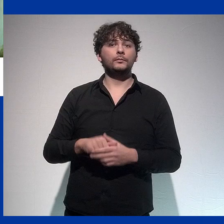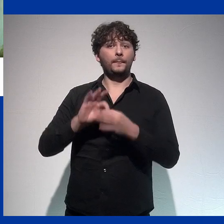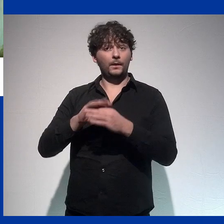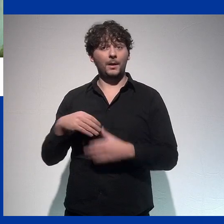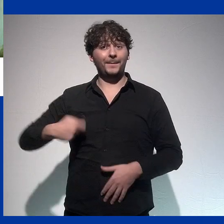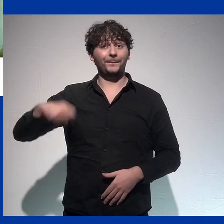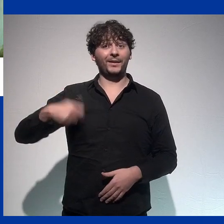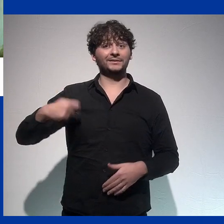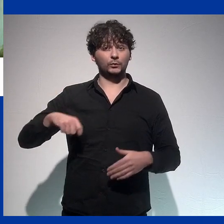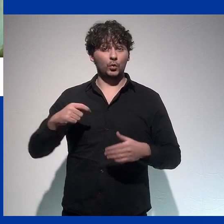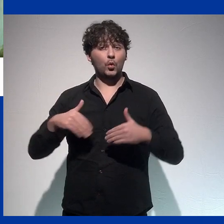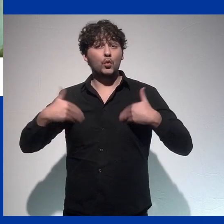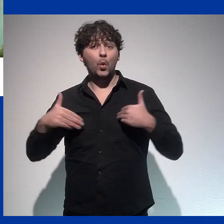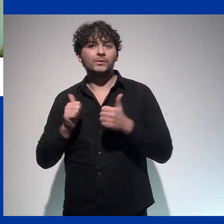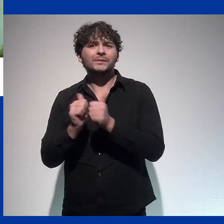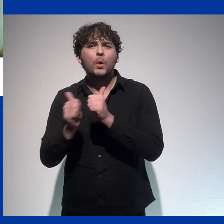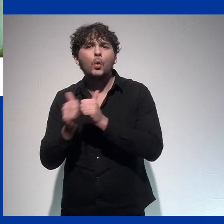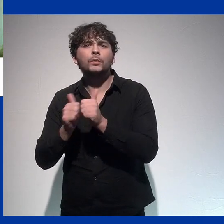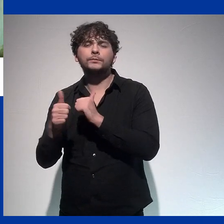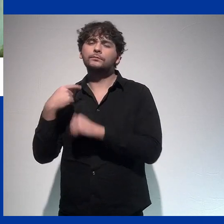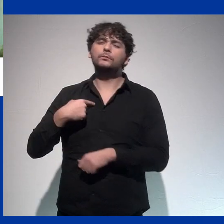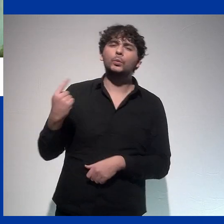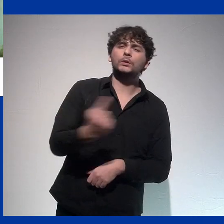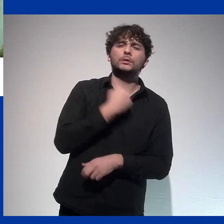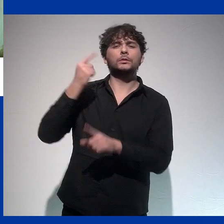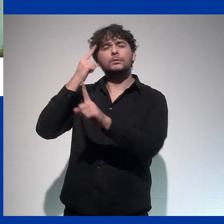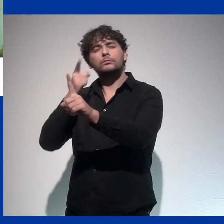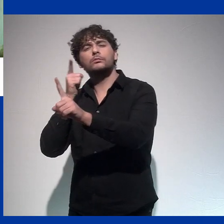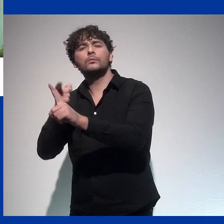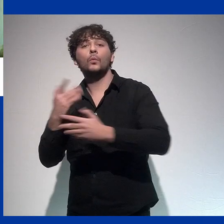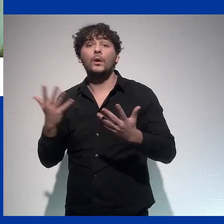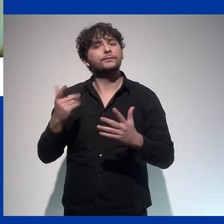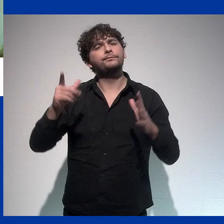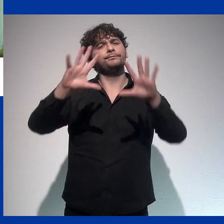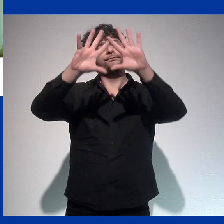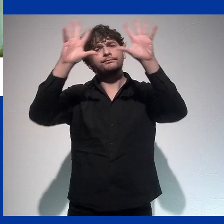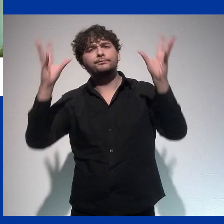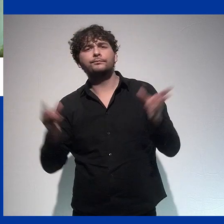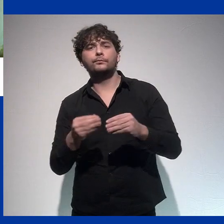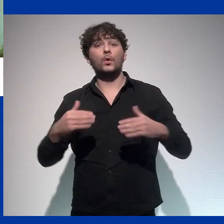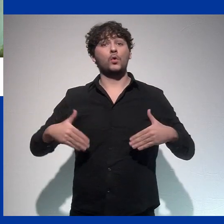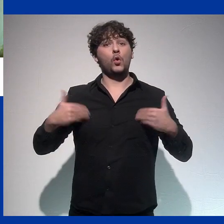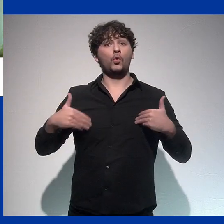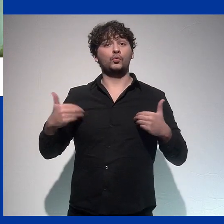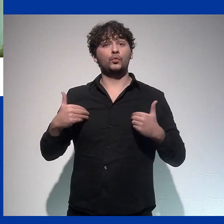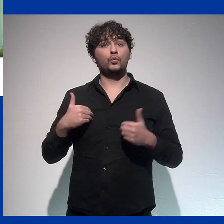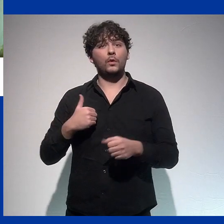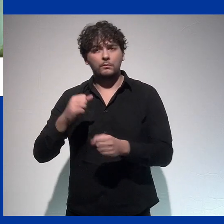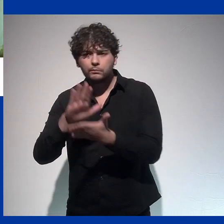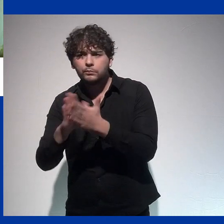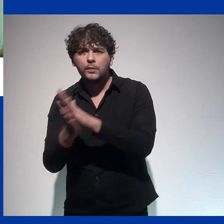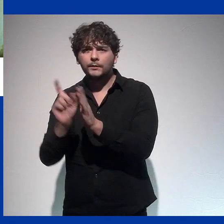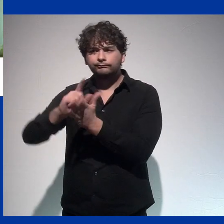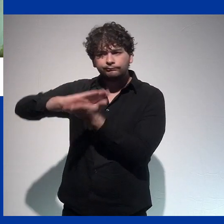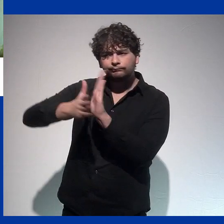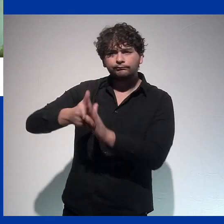Italy, that includes youth work recognition. The very first